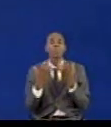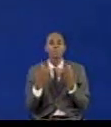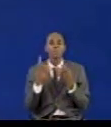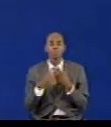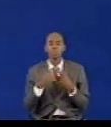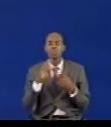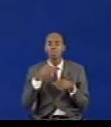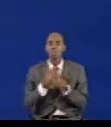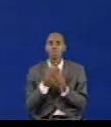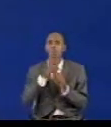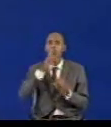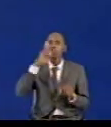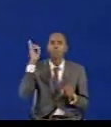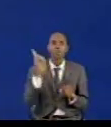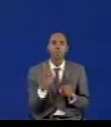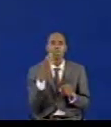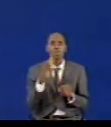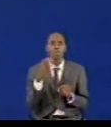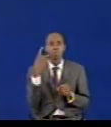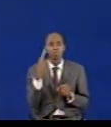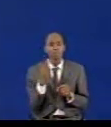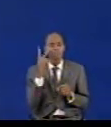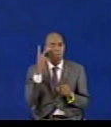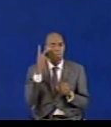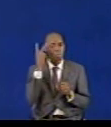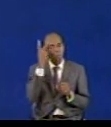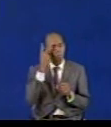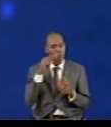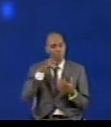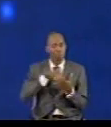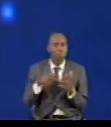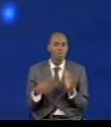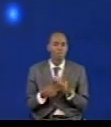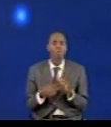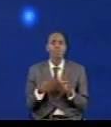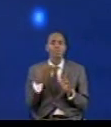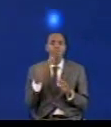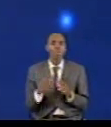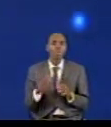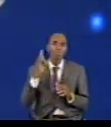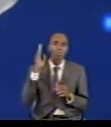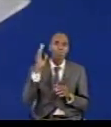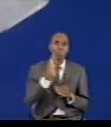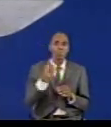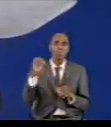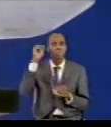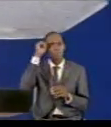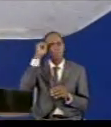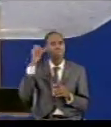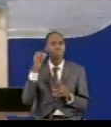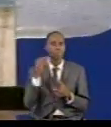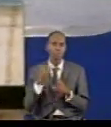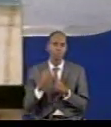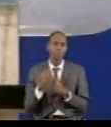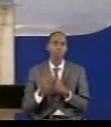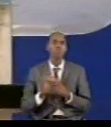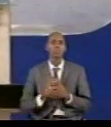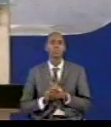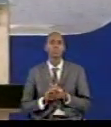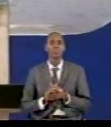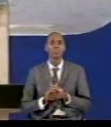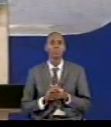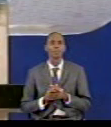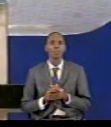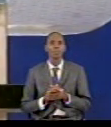the purpose of his preaching the word, and he accomplished him which is the